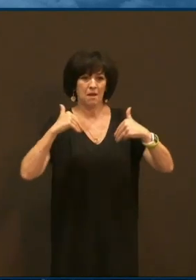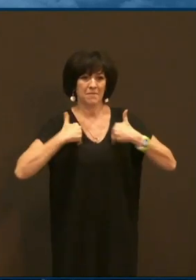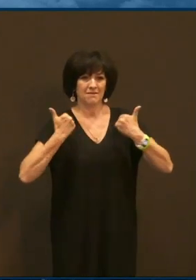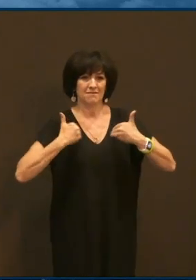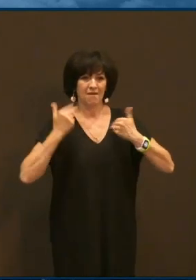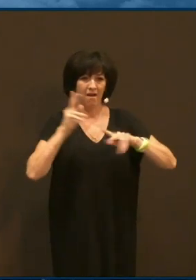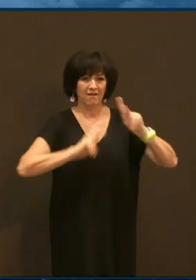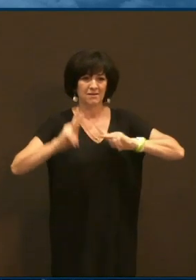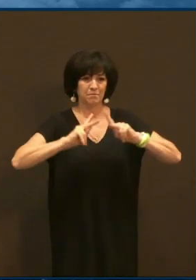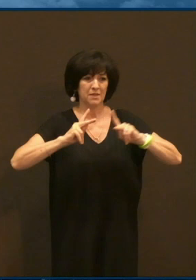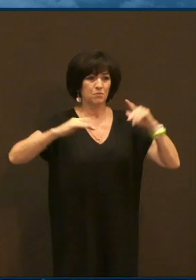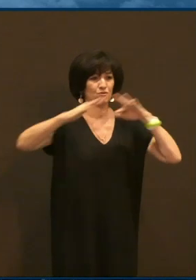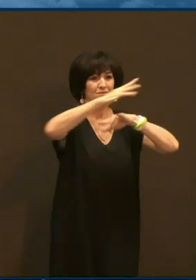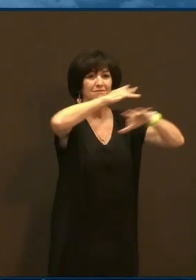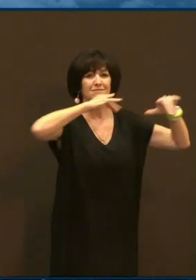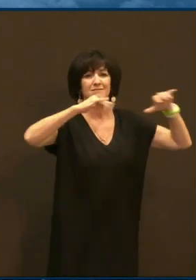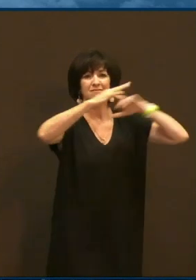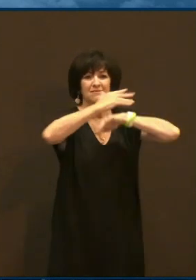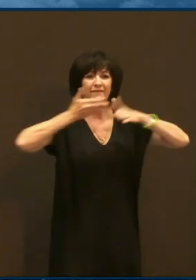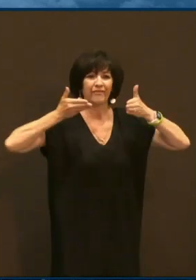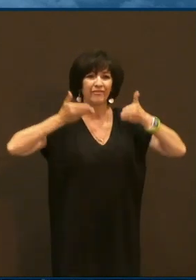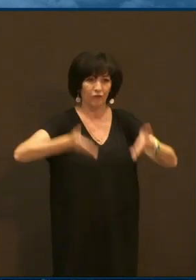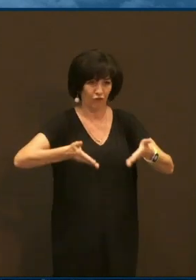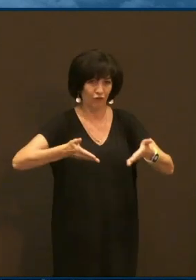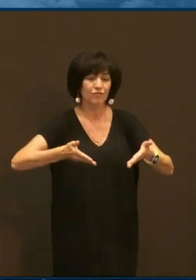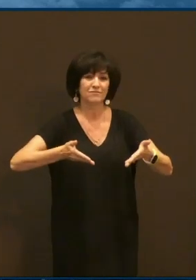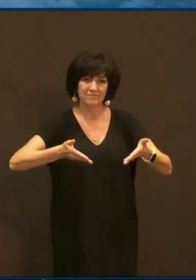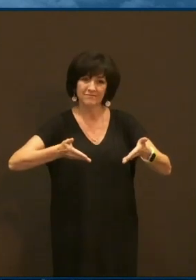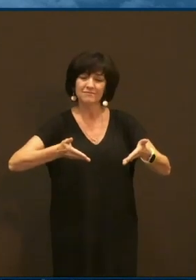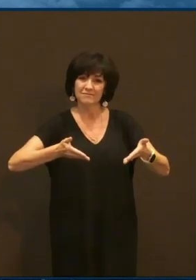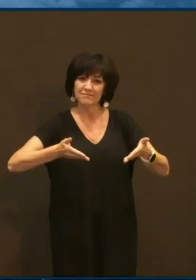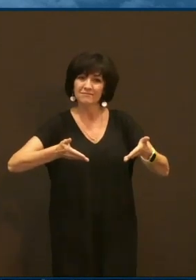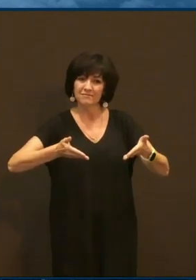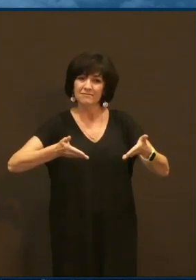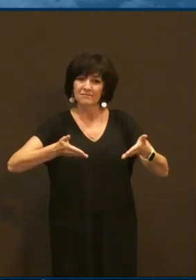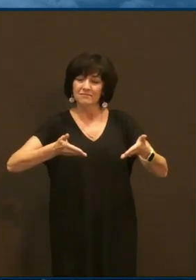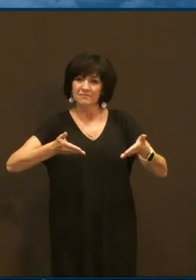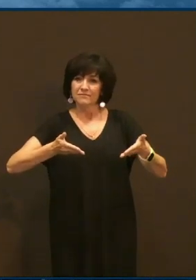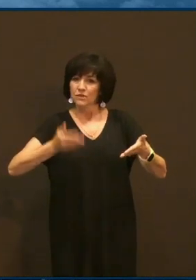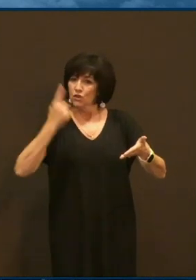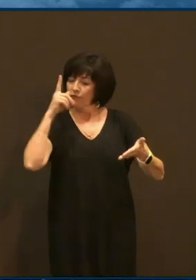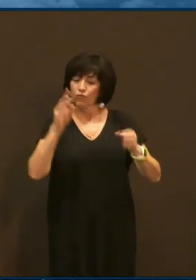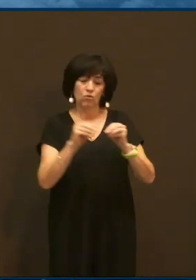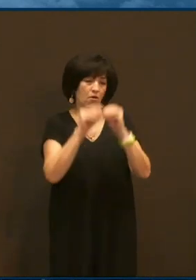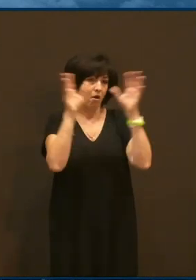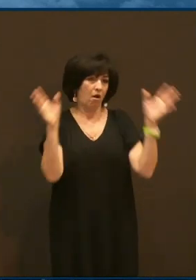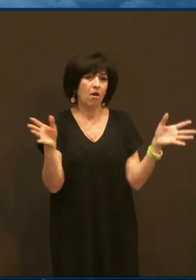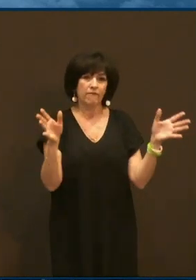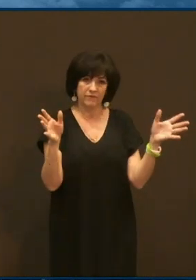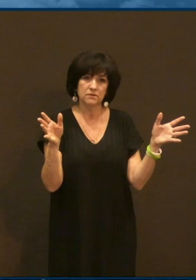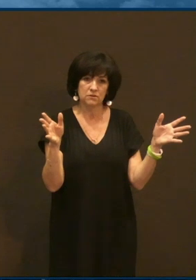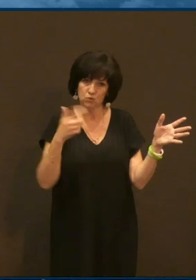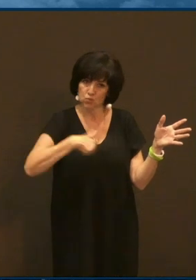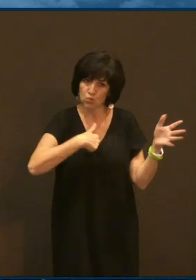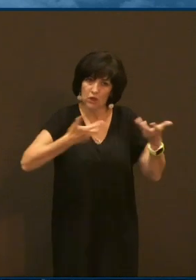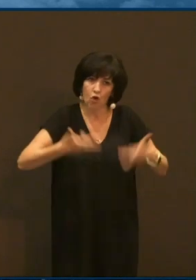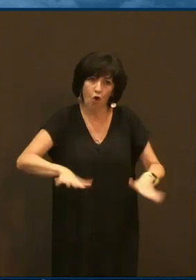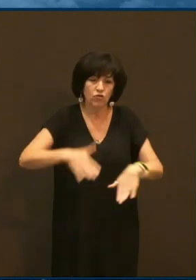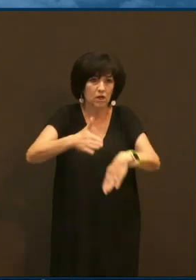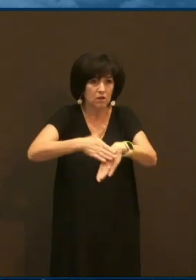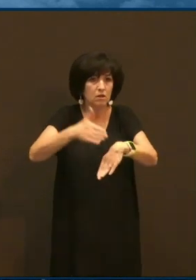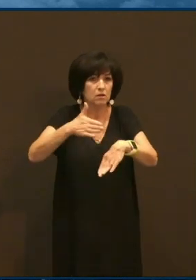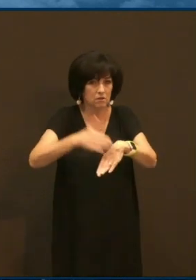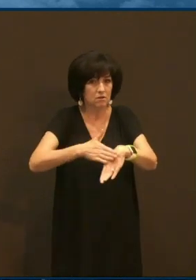individuals spend time with their loved ones, their seniors. And for obvious reasons, we really want to protect